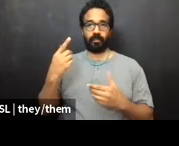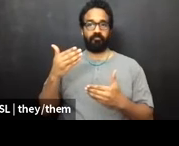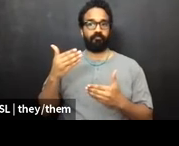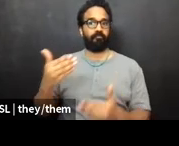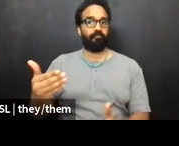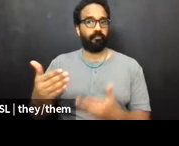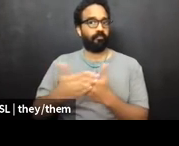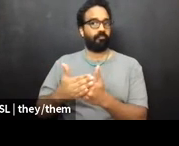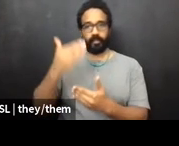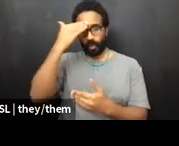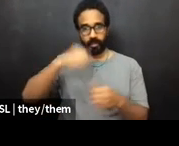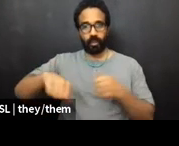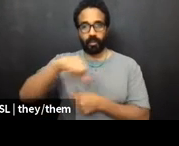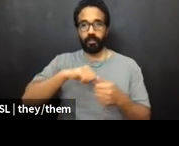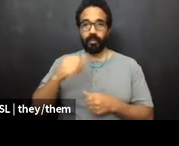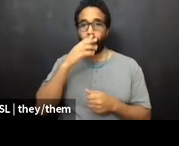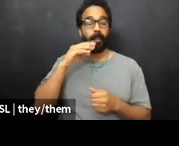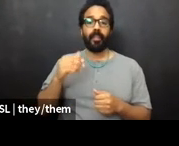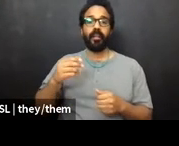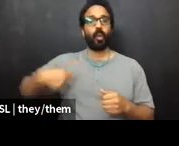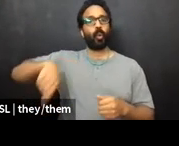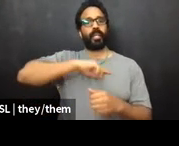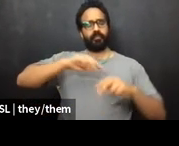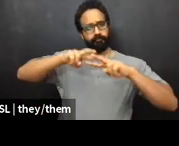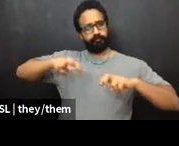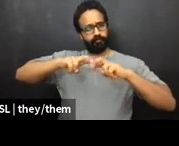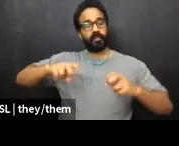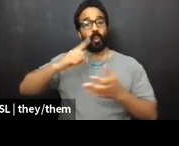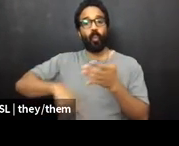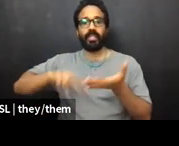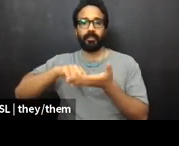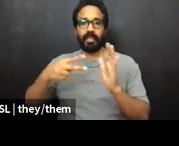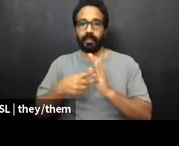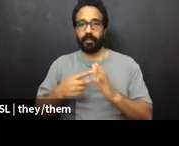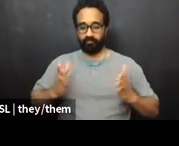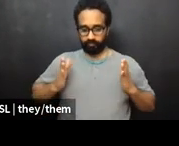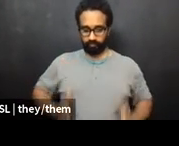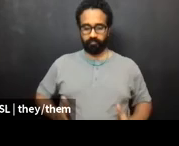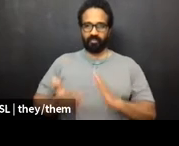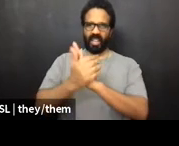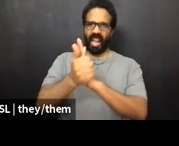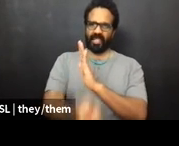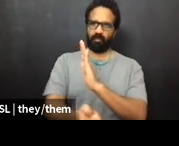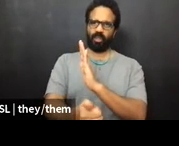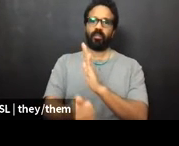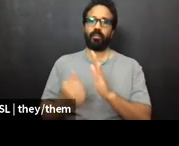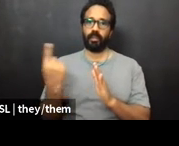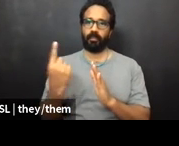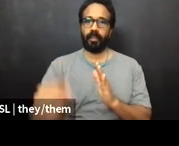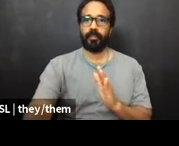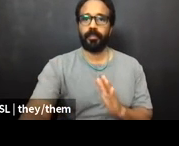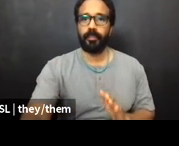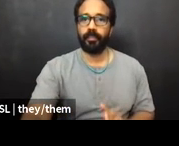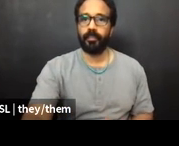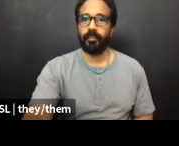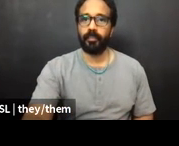expertise means. What does it mean to be an expert in something? And to facilitate a conversation between two